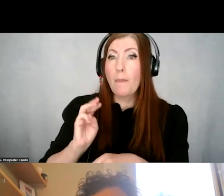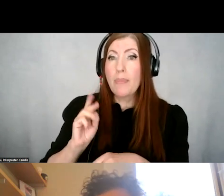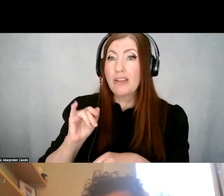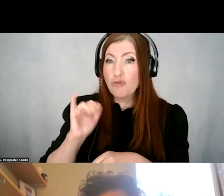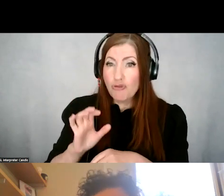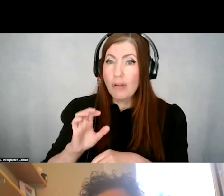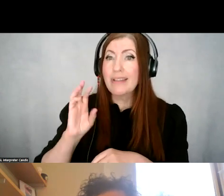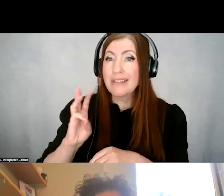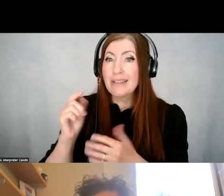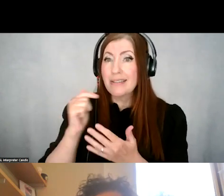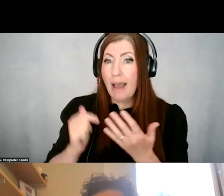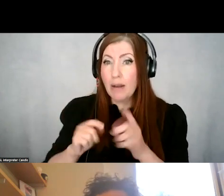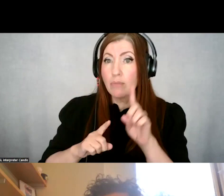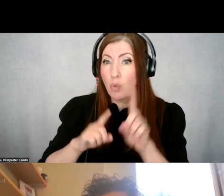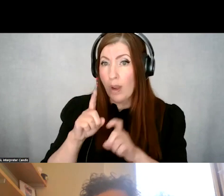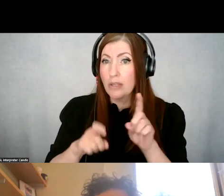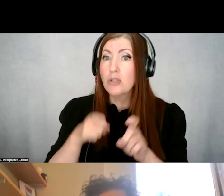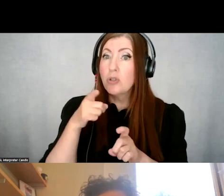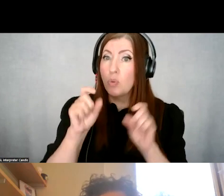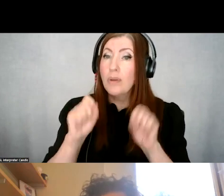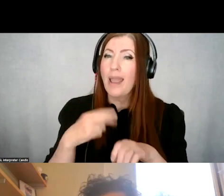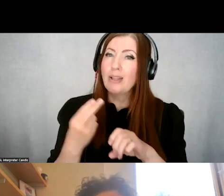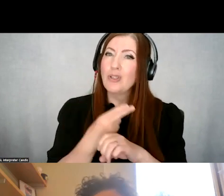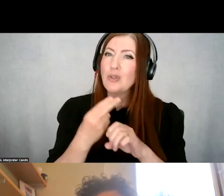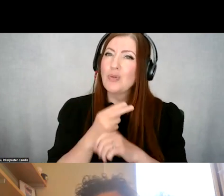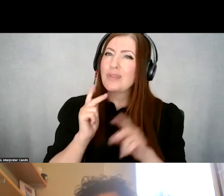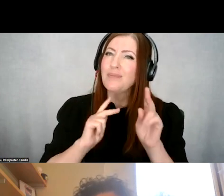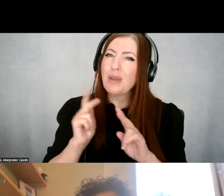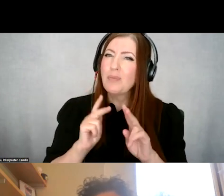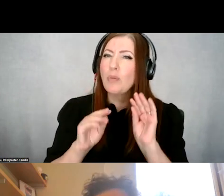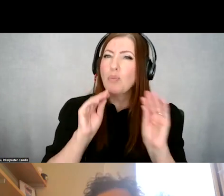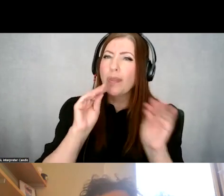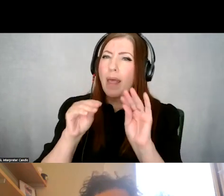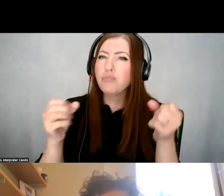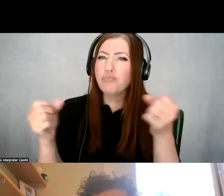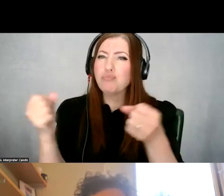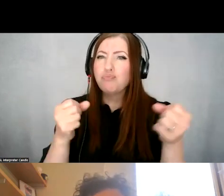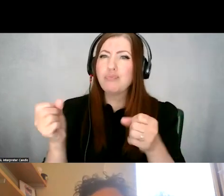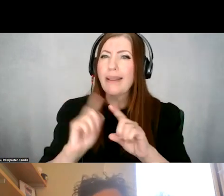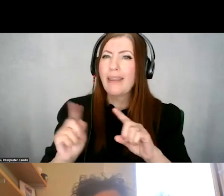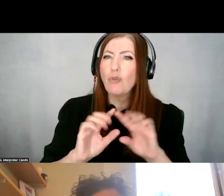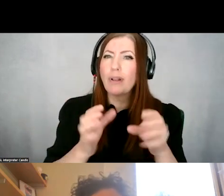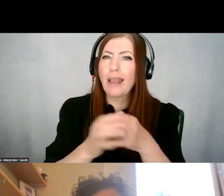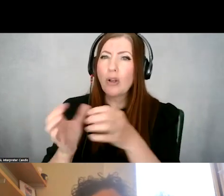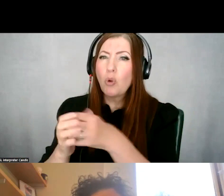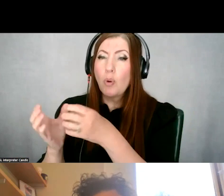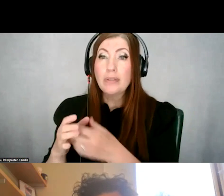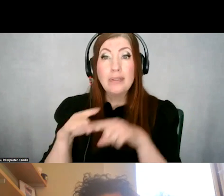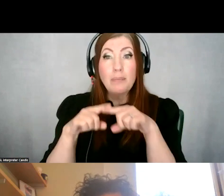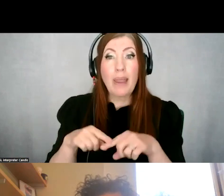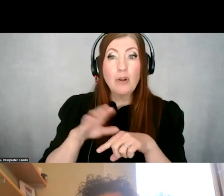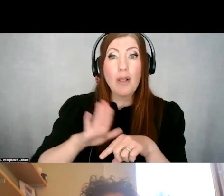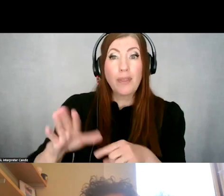6-item question that you can use to put people in different sorts of categories related to their past 30-day psychological